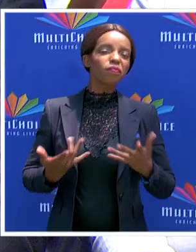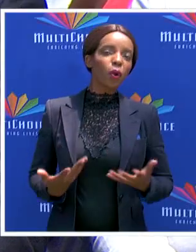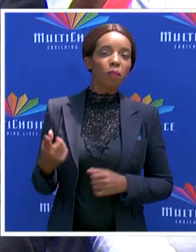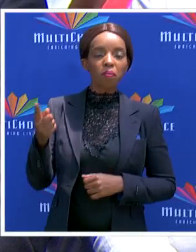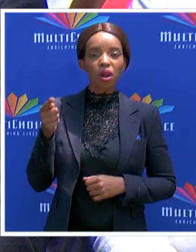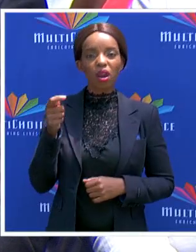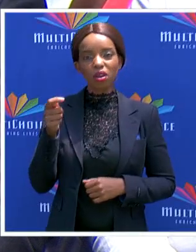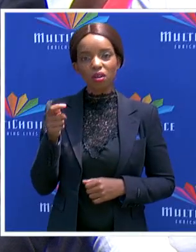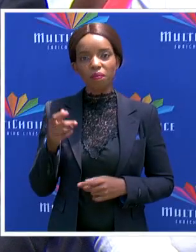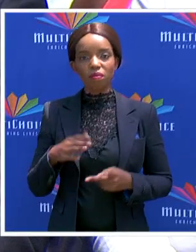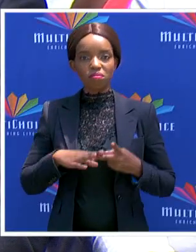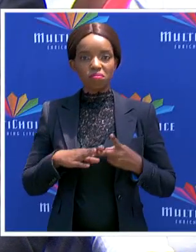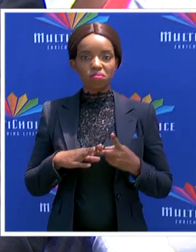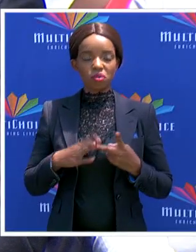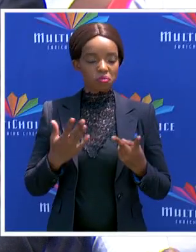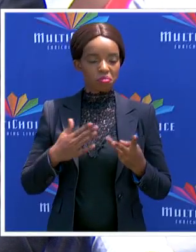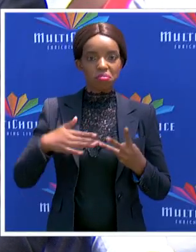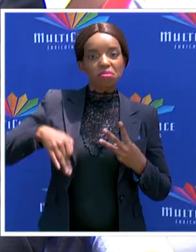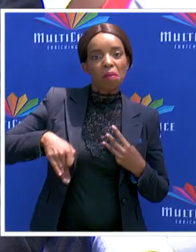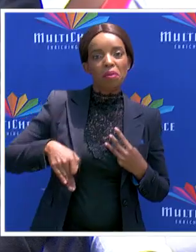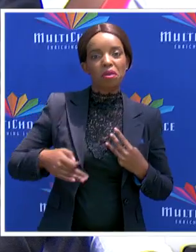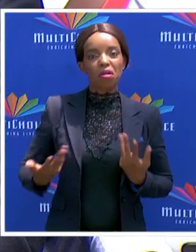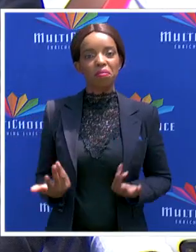from Namibia.